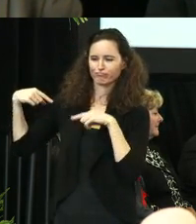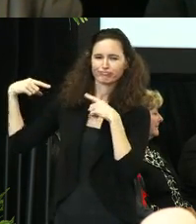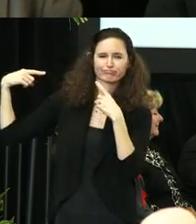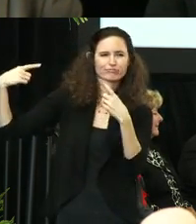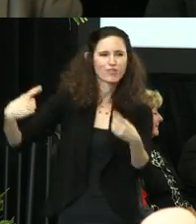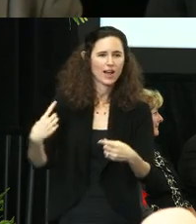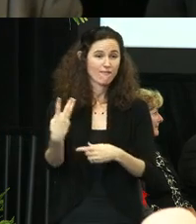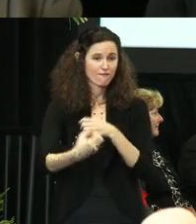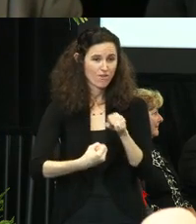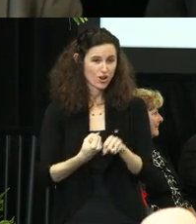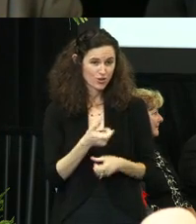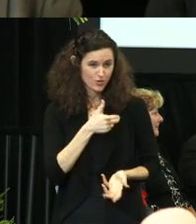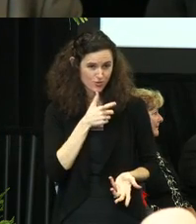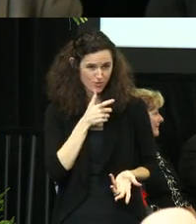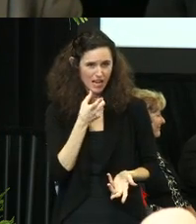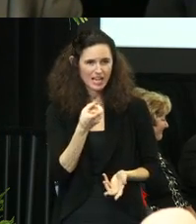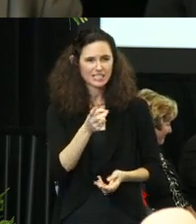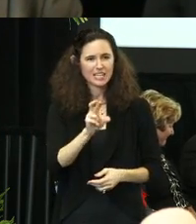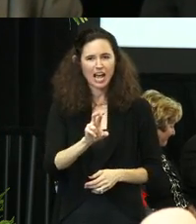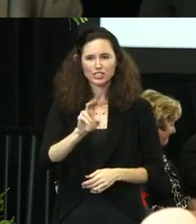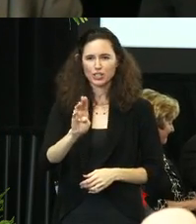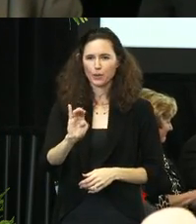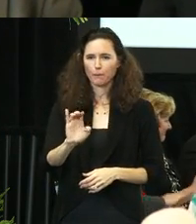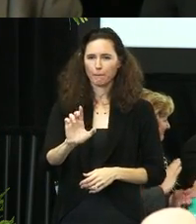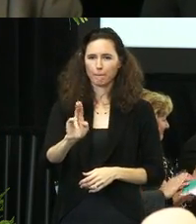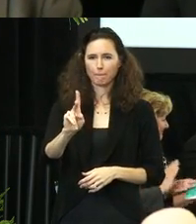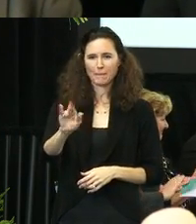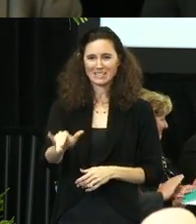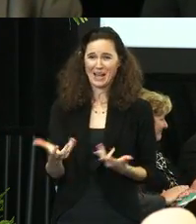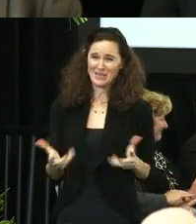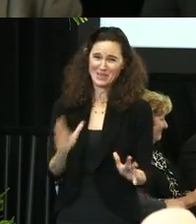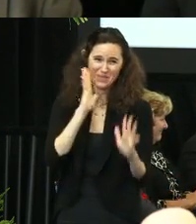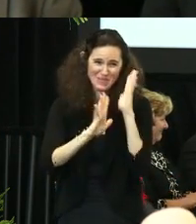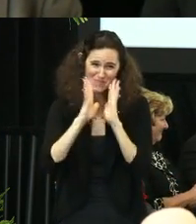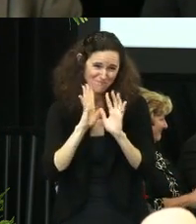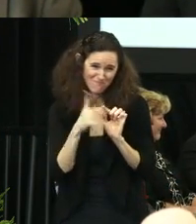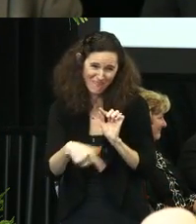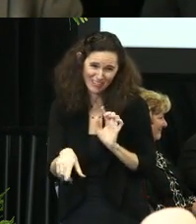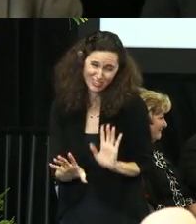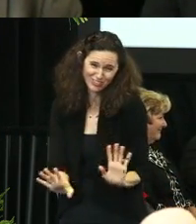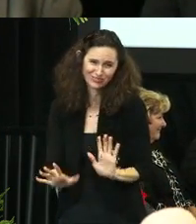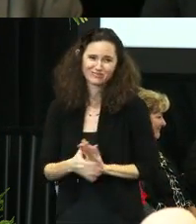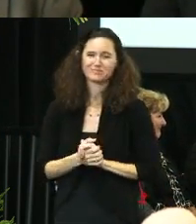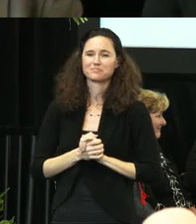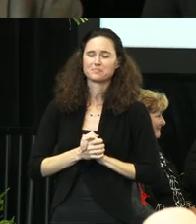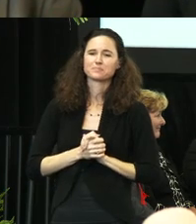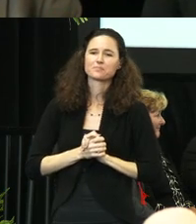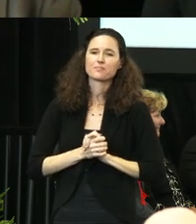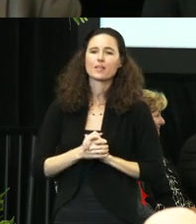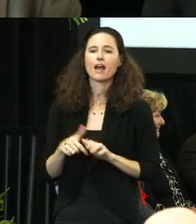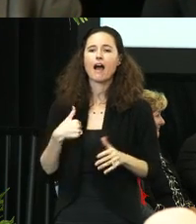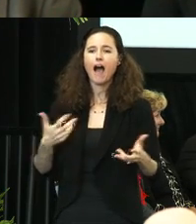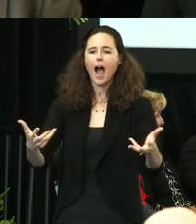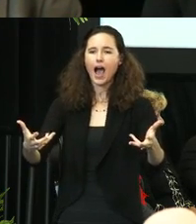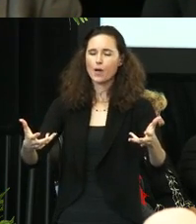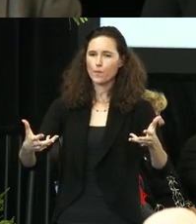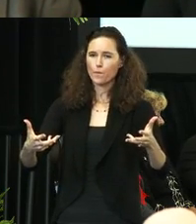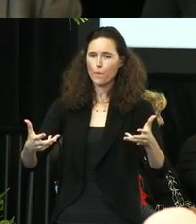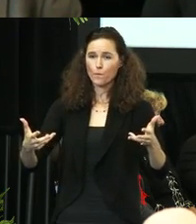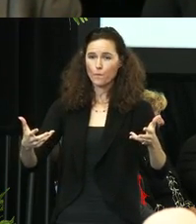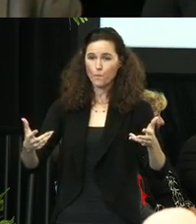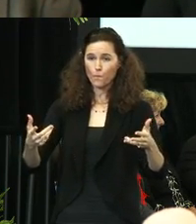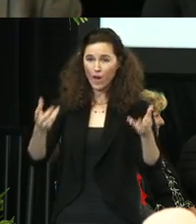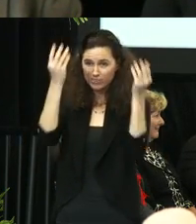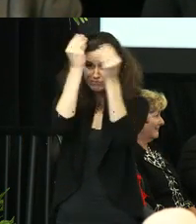years, Dr. Judith Bilski. And without embarrassing you, Dr. Bilski, I want everyone to know that in a